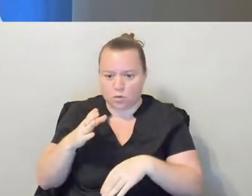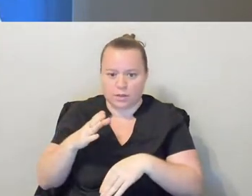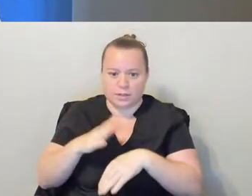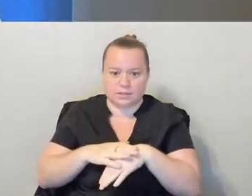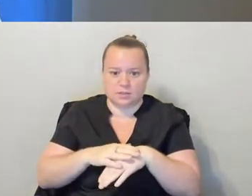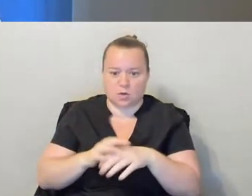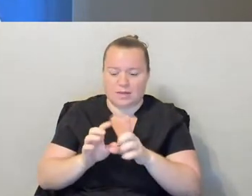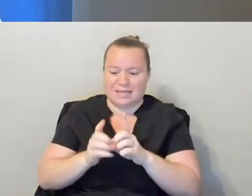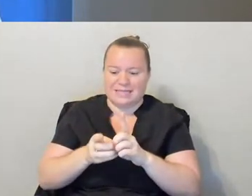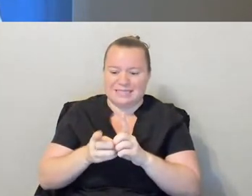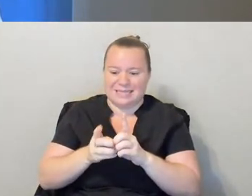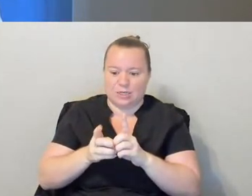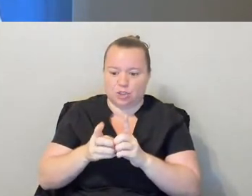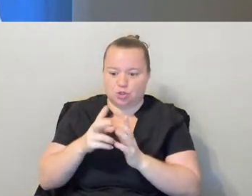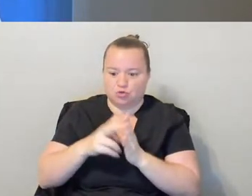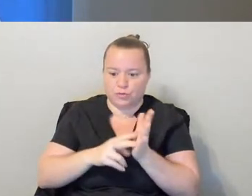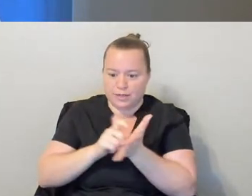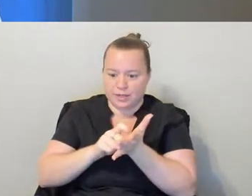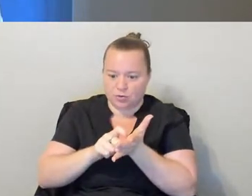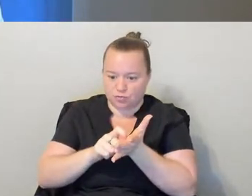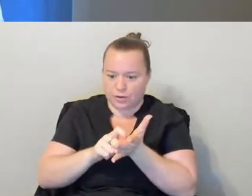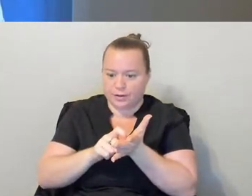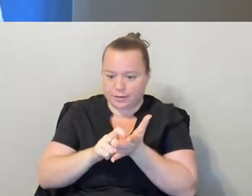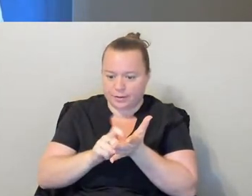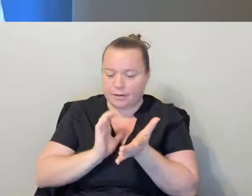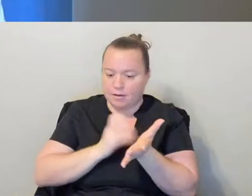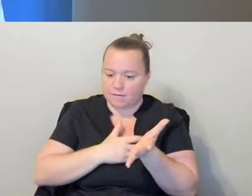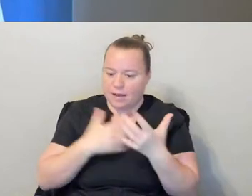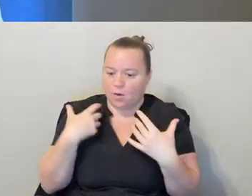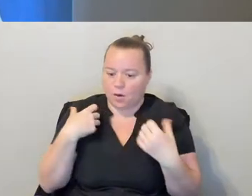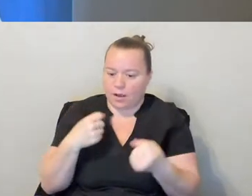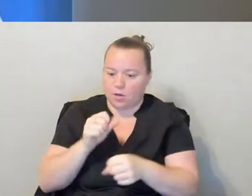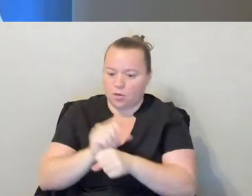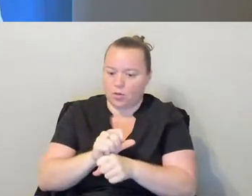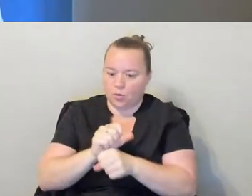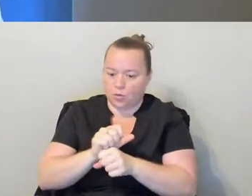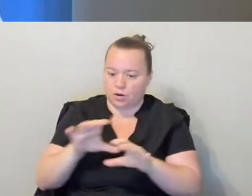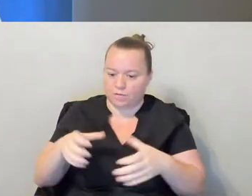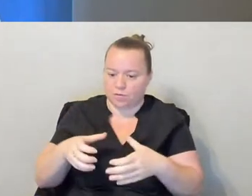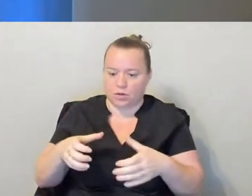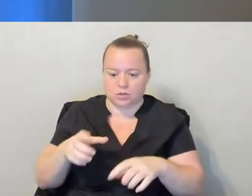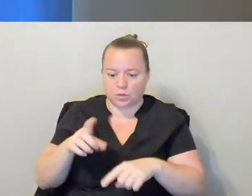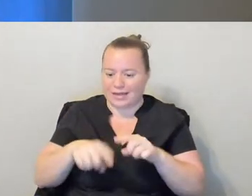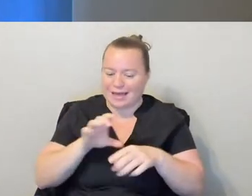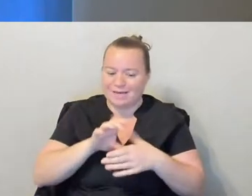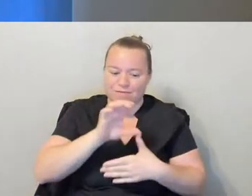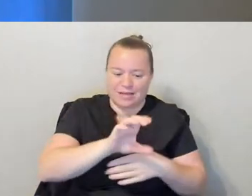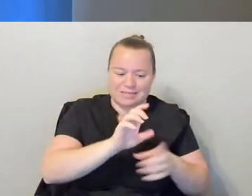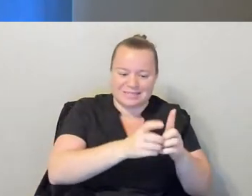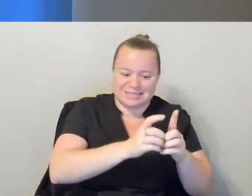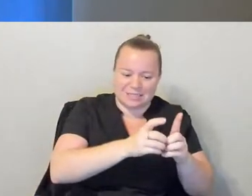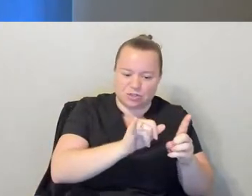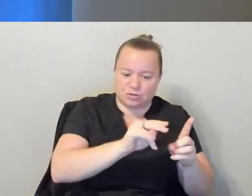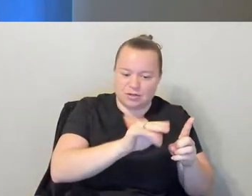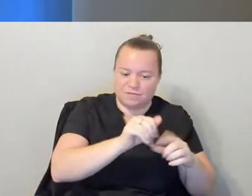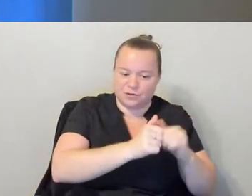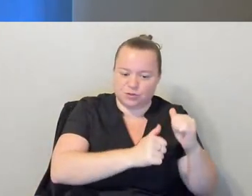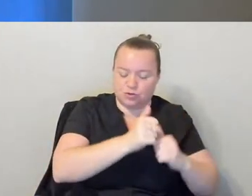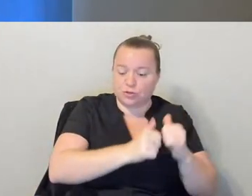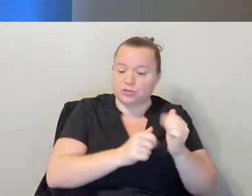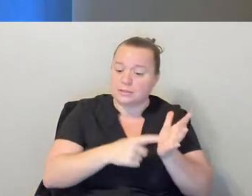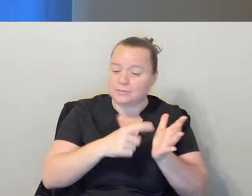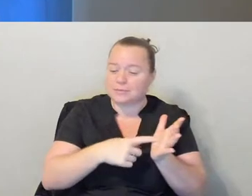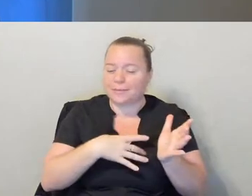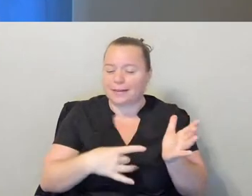digital literacy of our health workforce. We can't just invest in digital infrastructure. Sometimes I like to